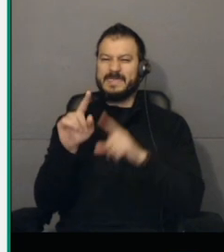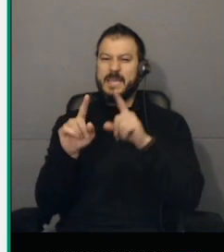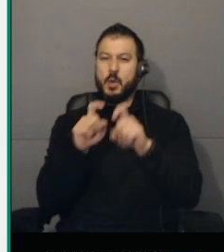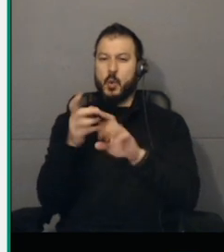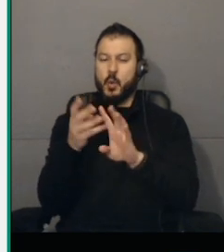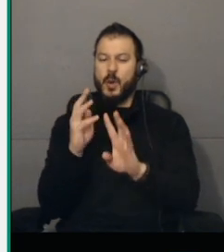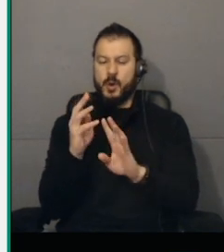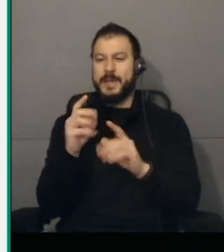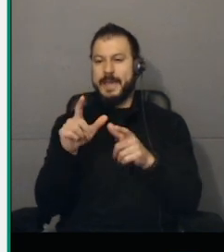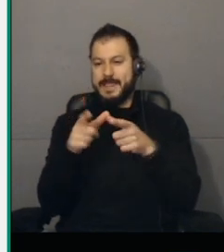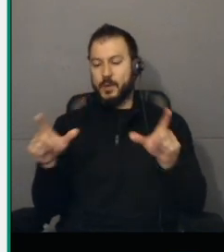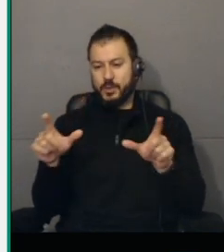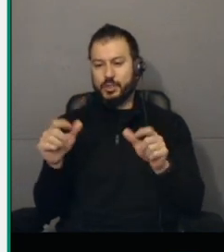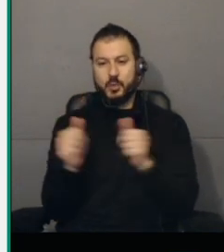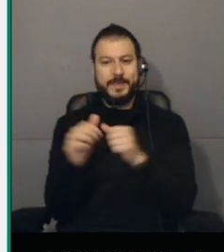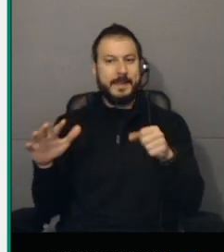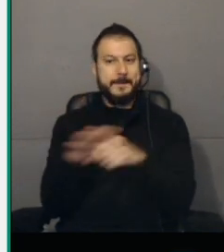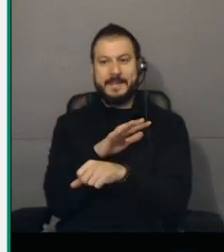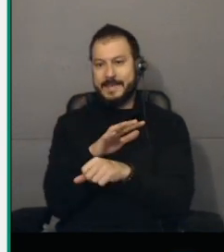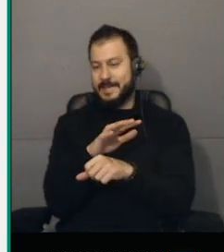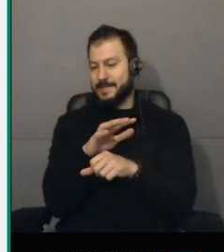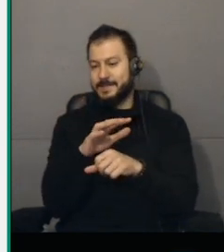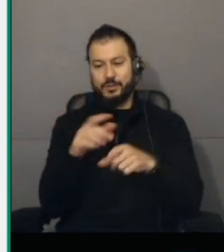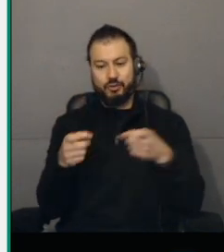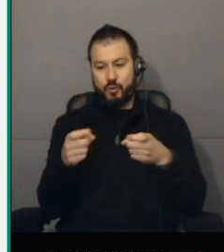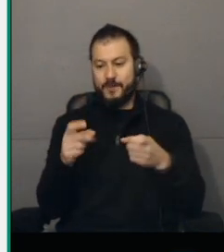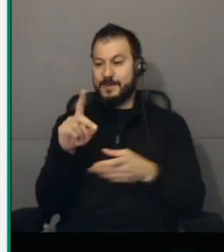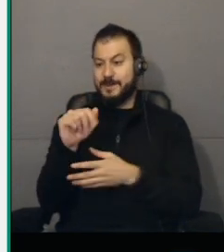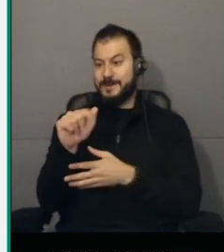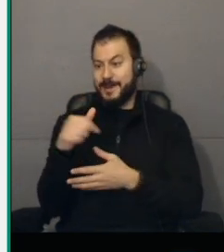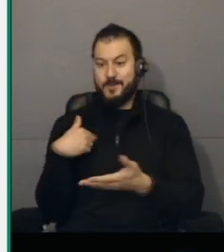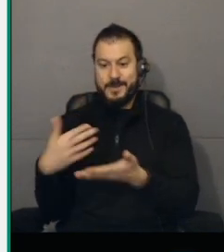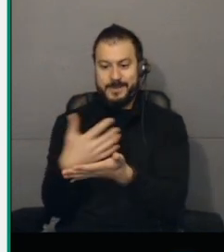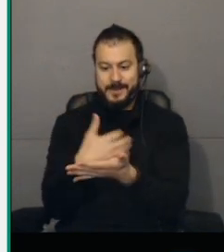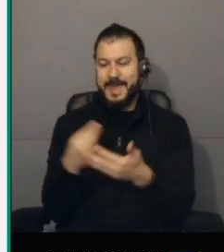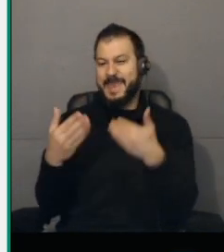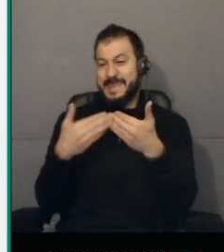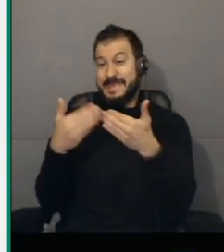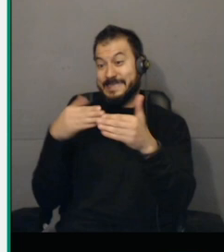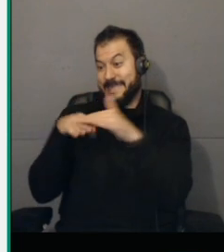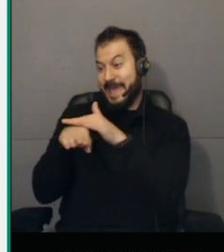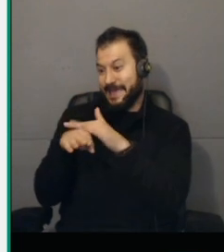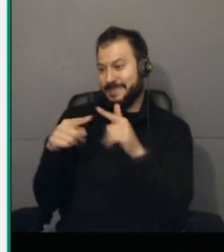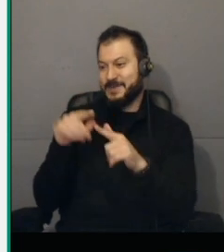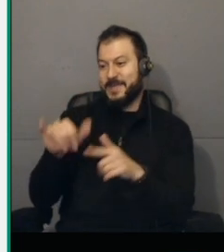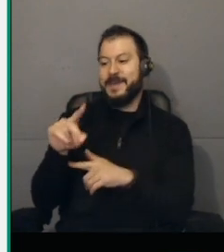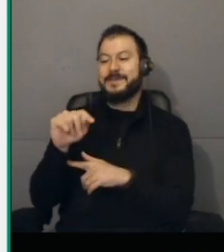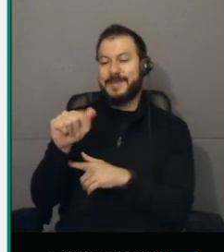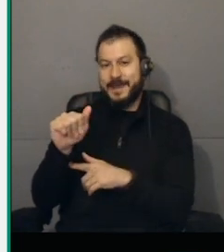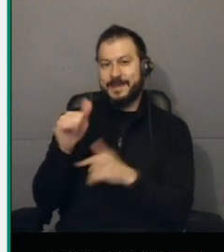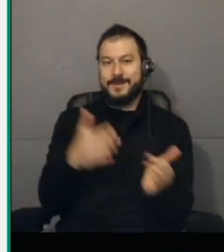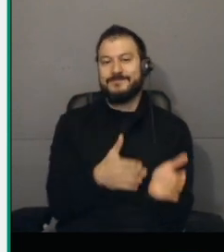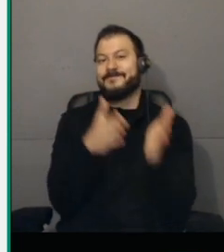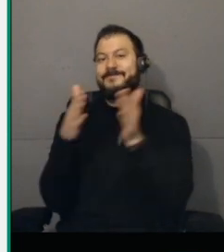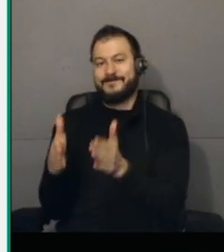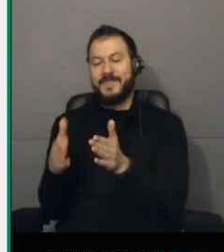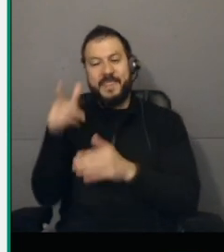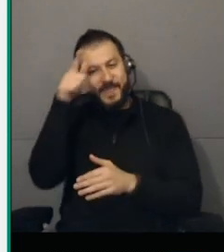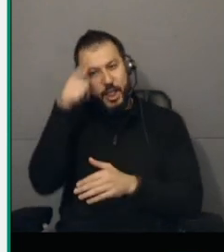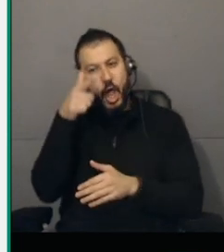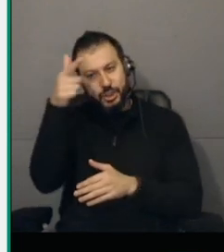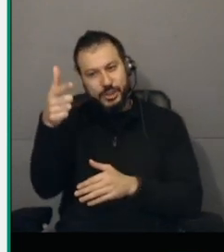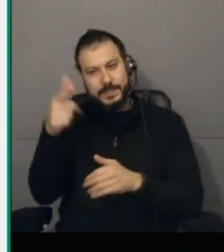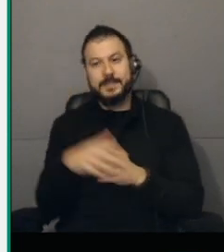language. With complete control of the data we collect and easy access to that data, we're ready to move on to the next step, the